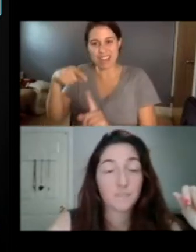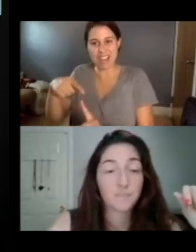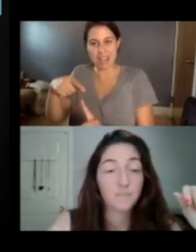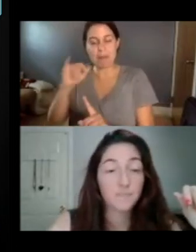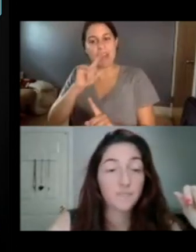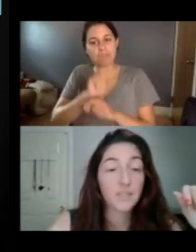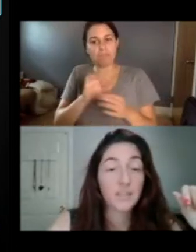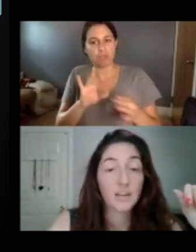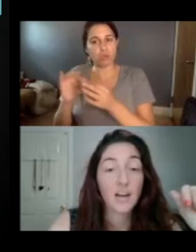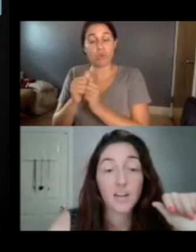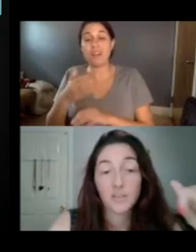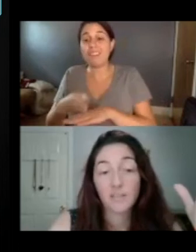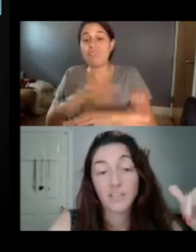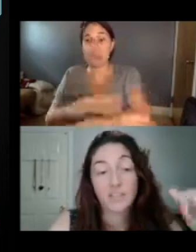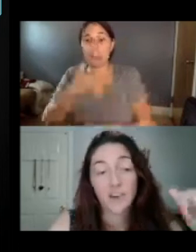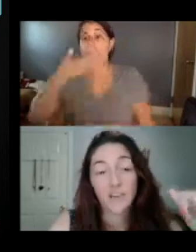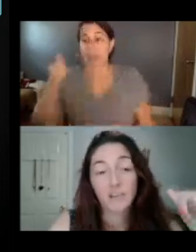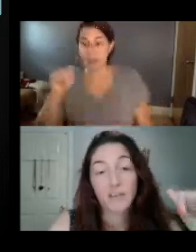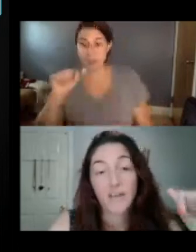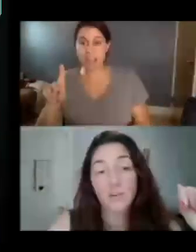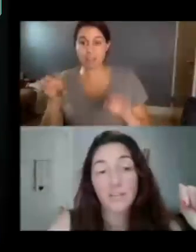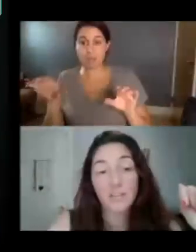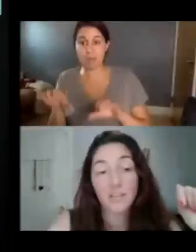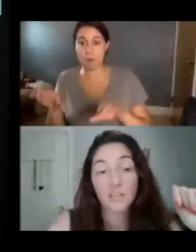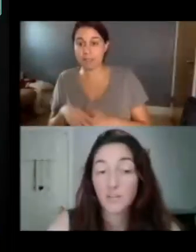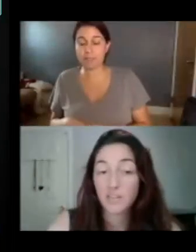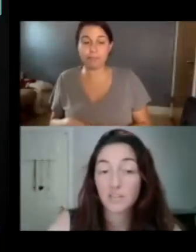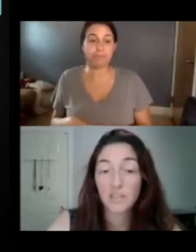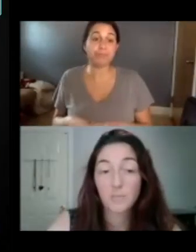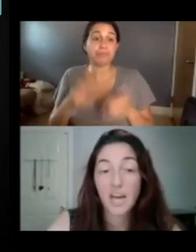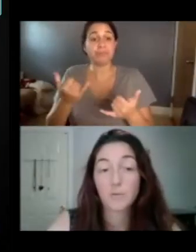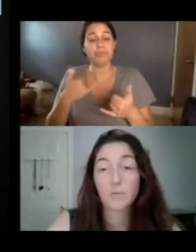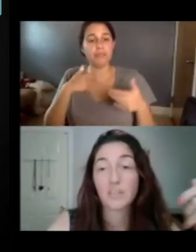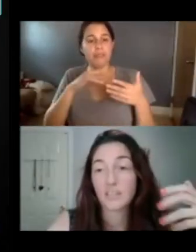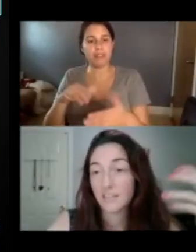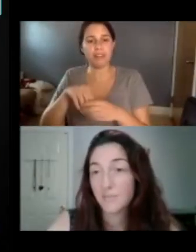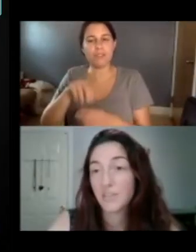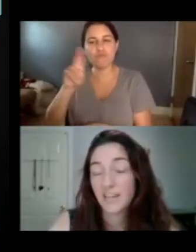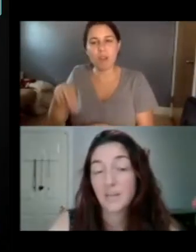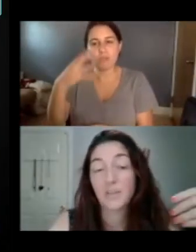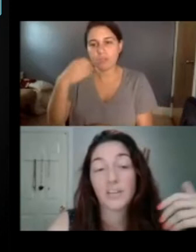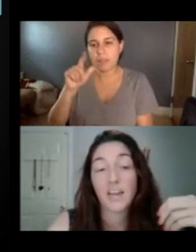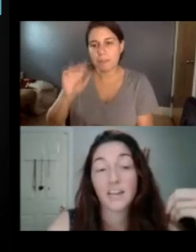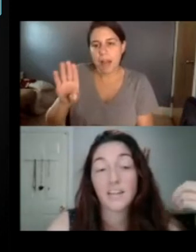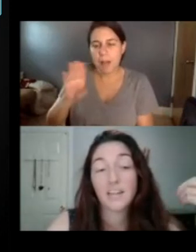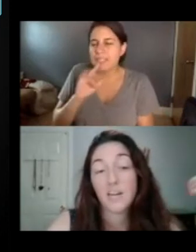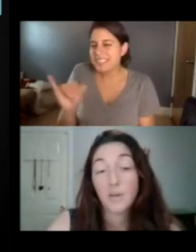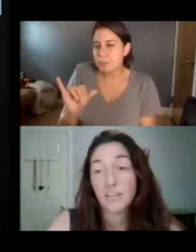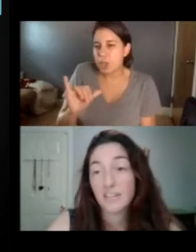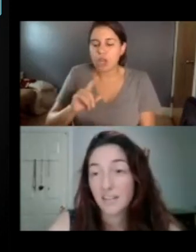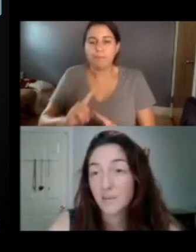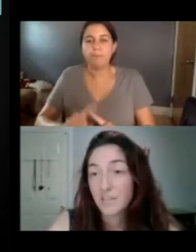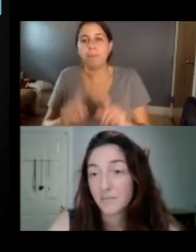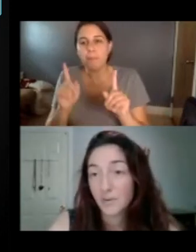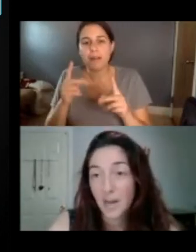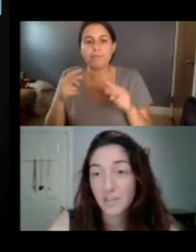performance. I also have a study ongoing right now in the Rochester Sleep Lab, which is a similar study, but looking at